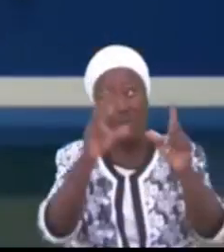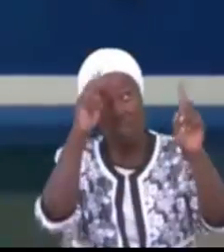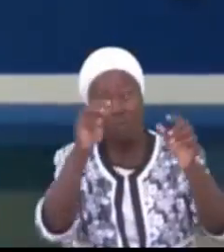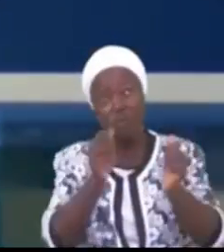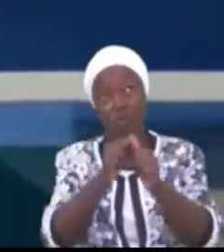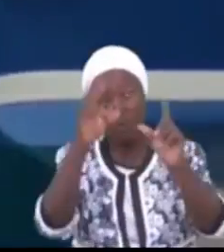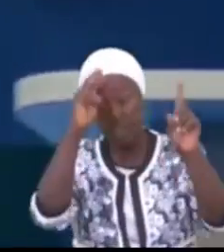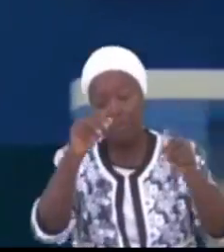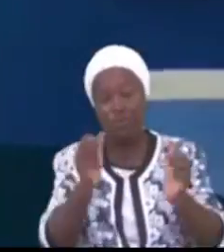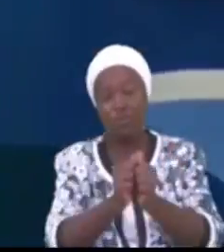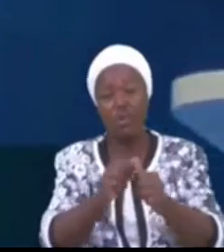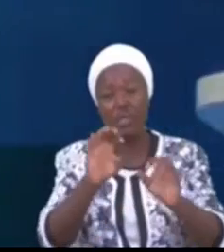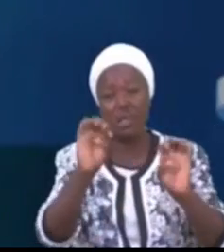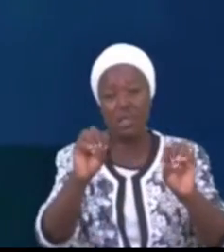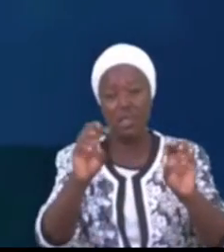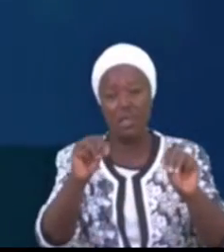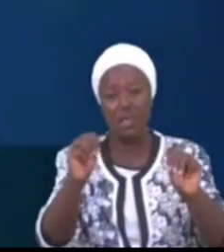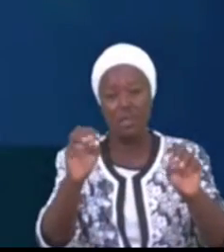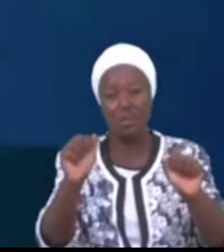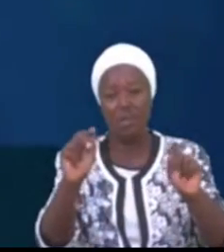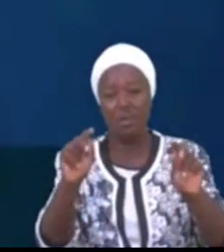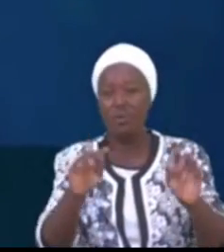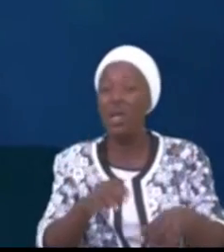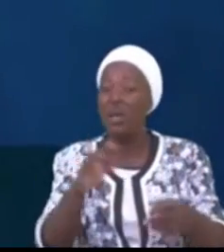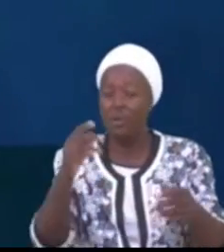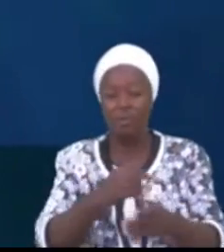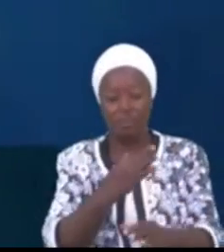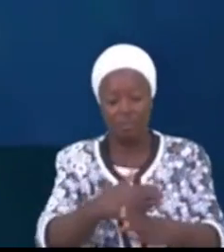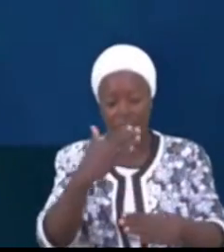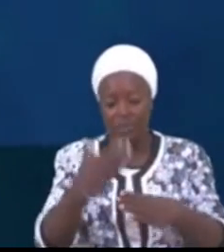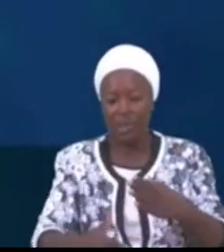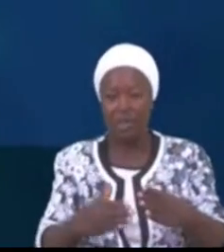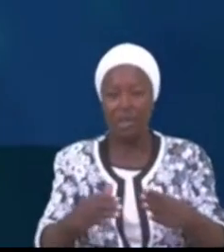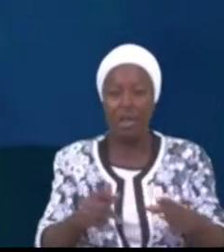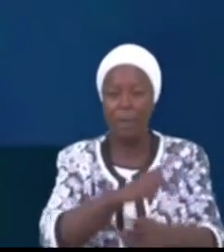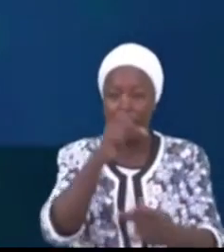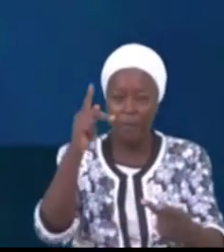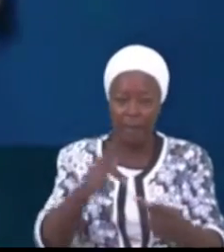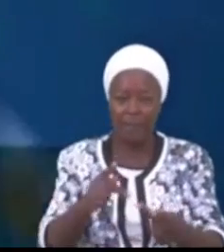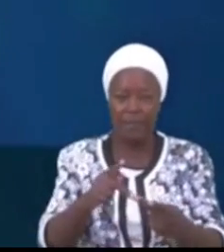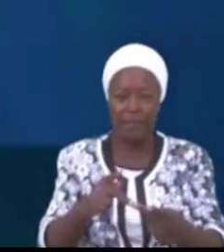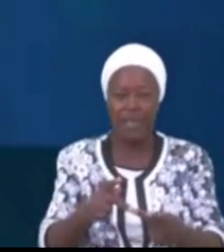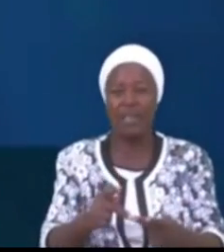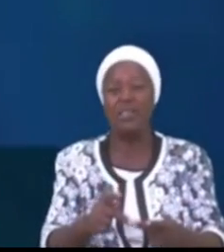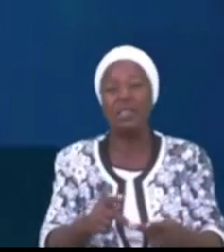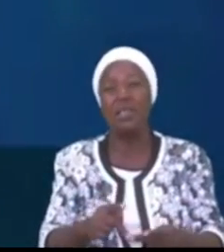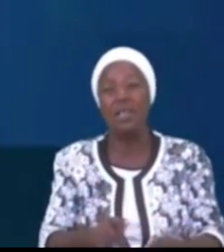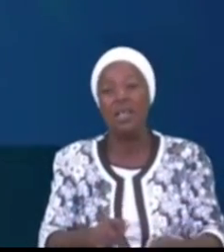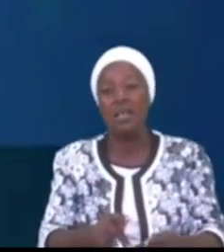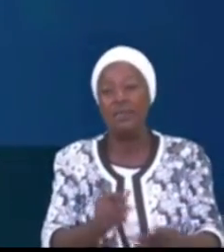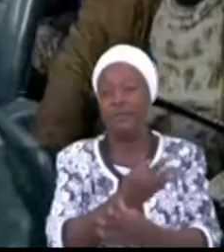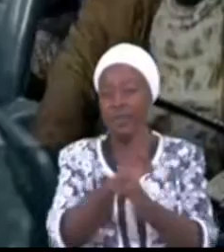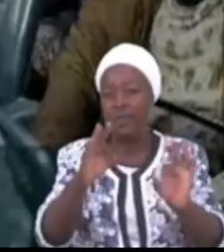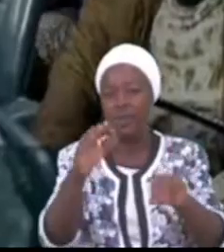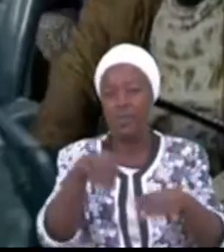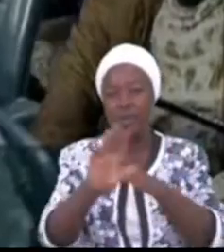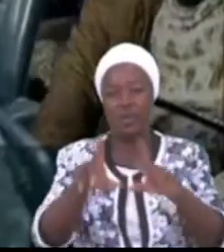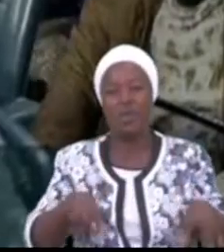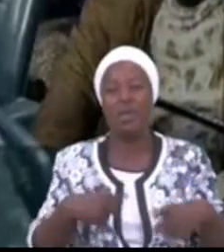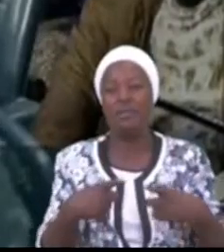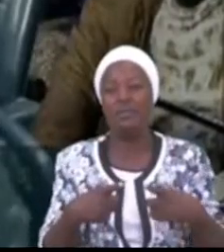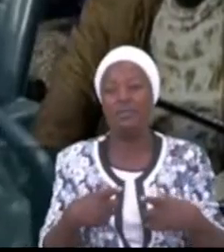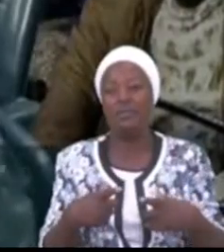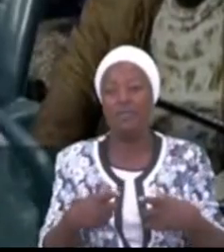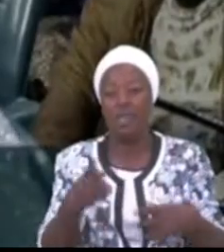with Emmanuel. Total, perfect, permanent emancipation in your life. Look at